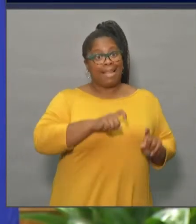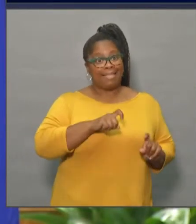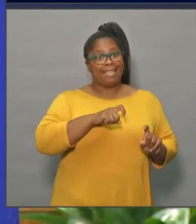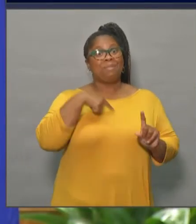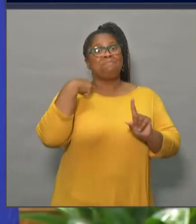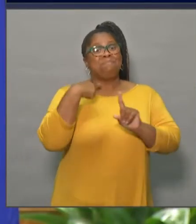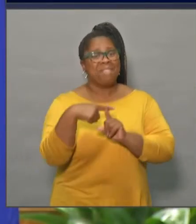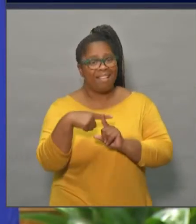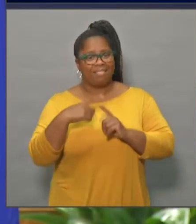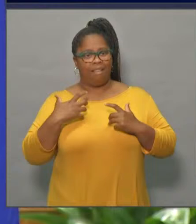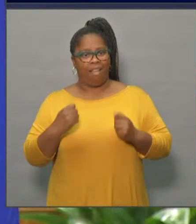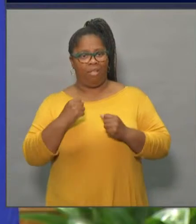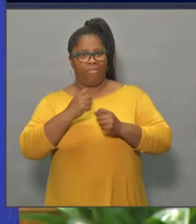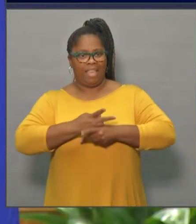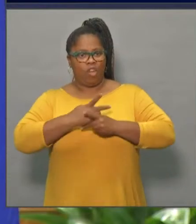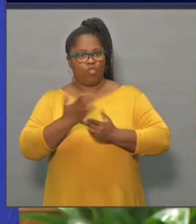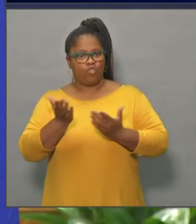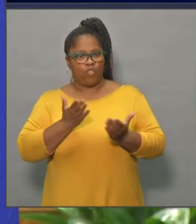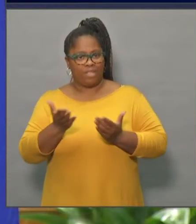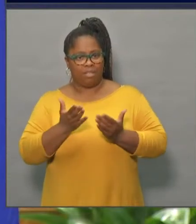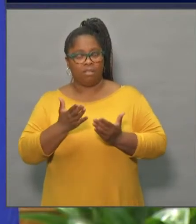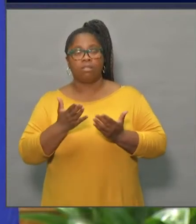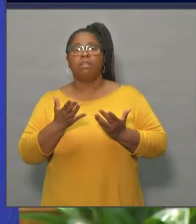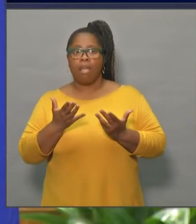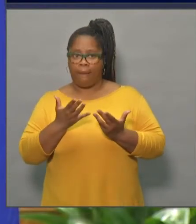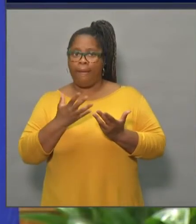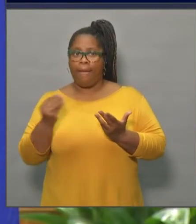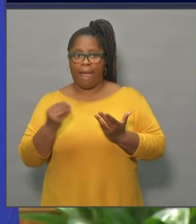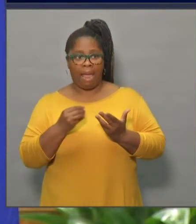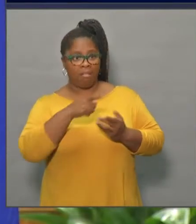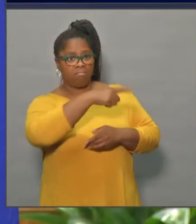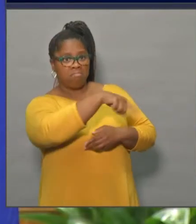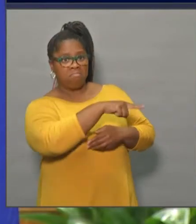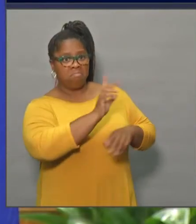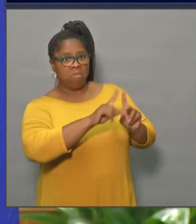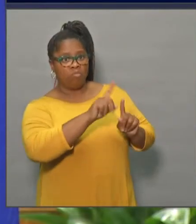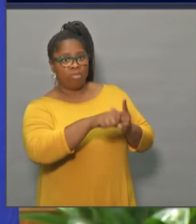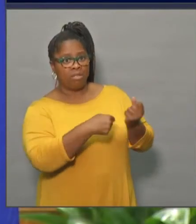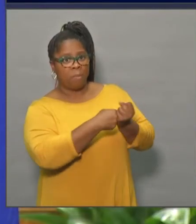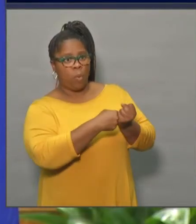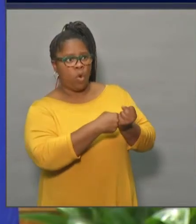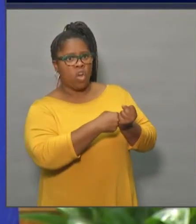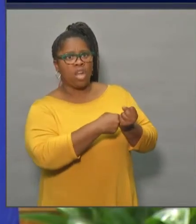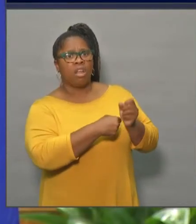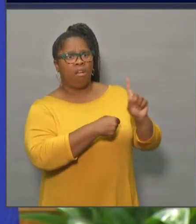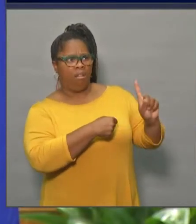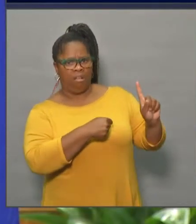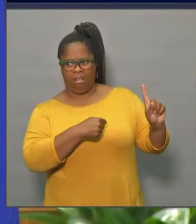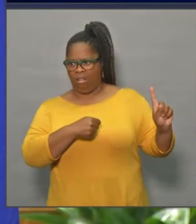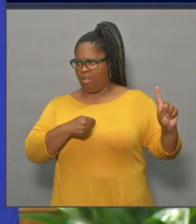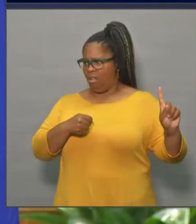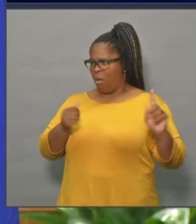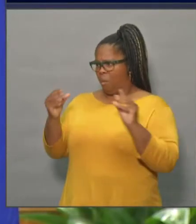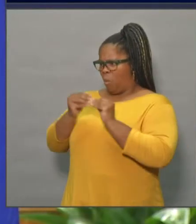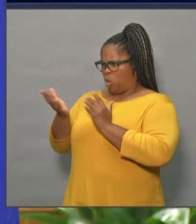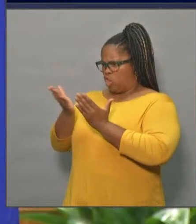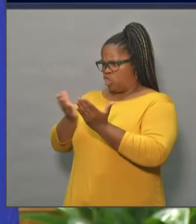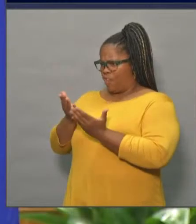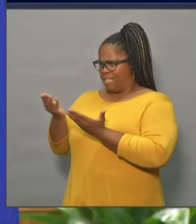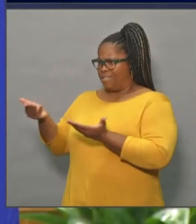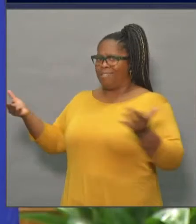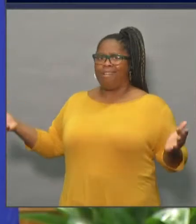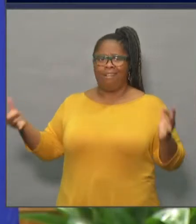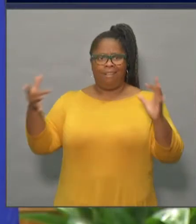services, and of course to link those who need support to the additional services that the county is offering to